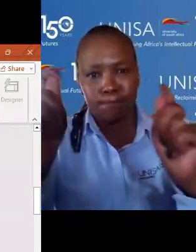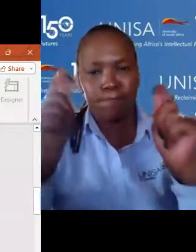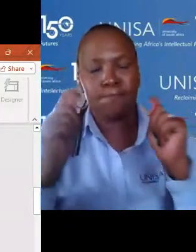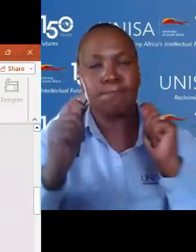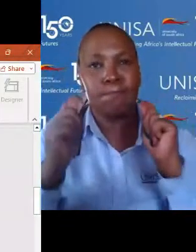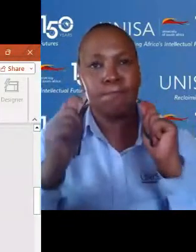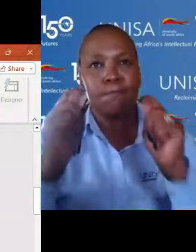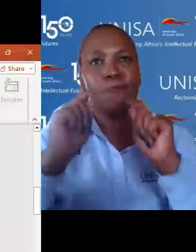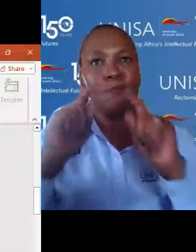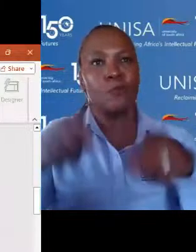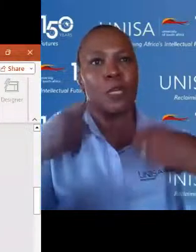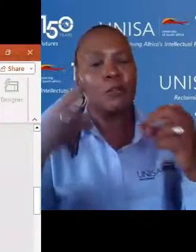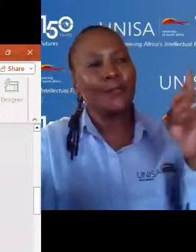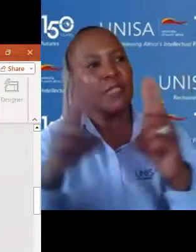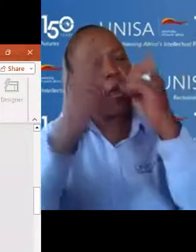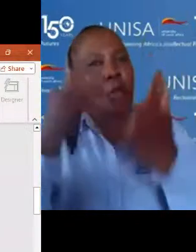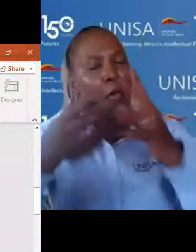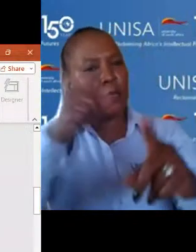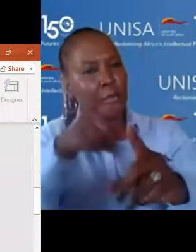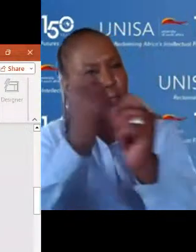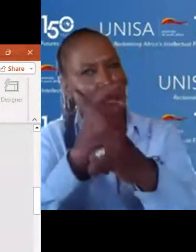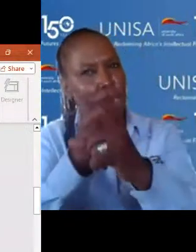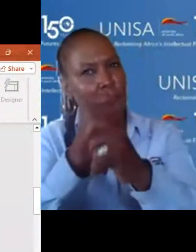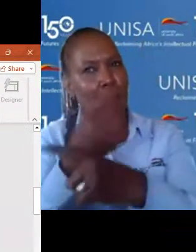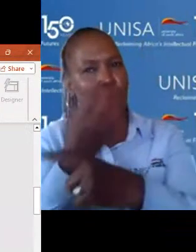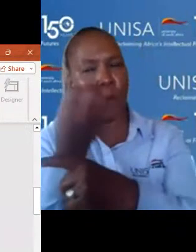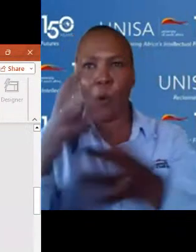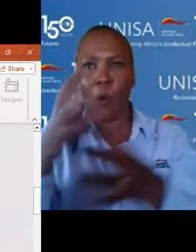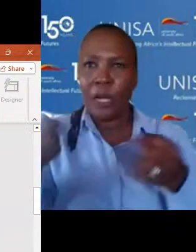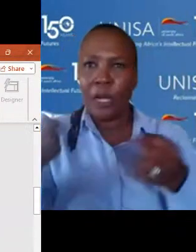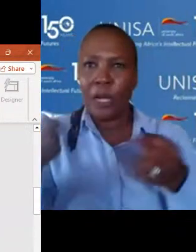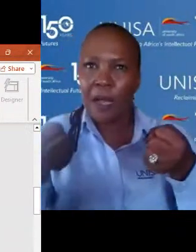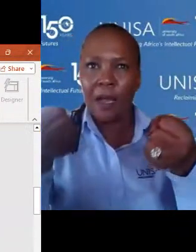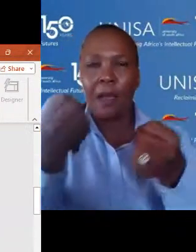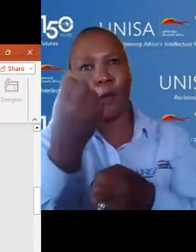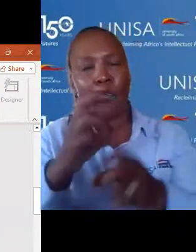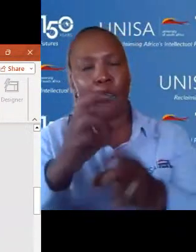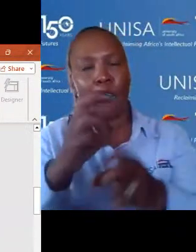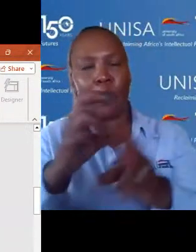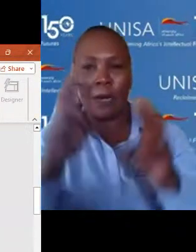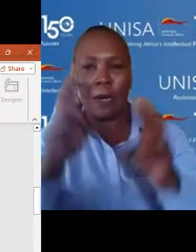a taxi or it's a car or it's a bus that is